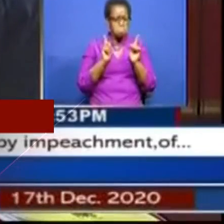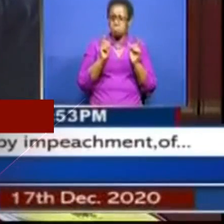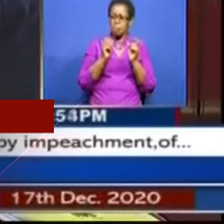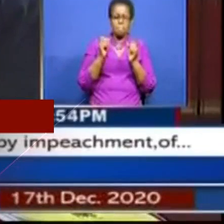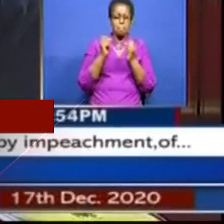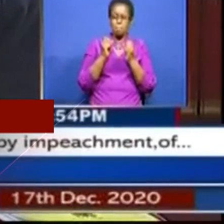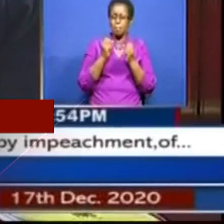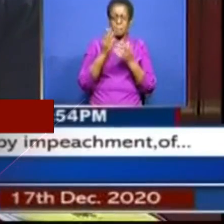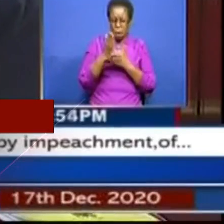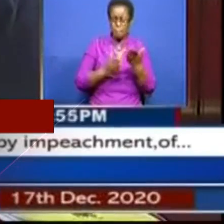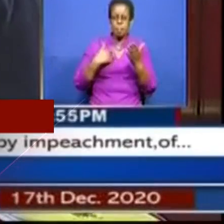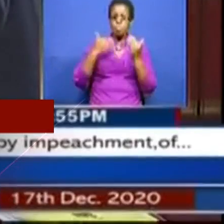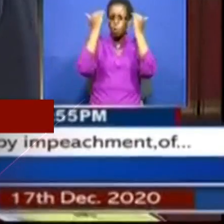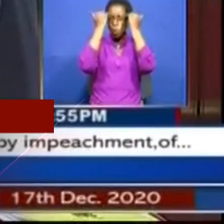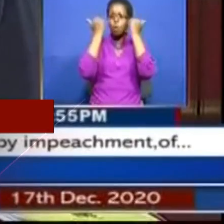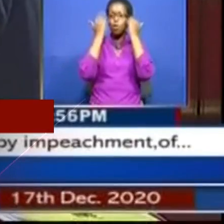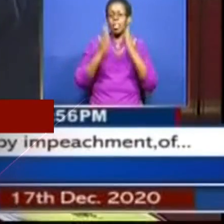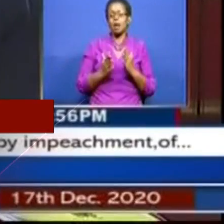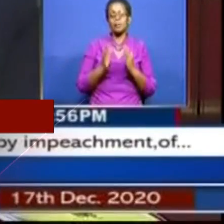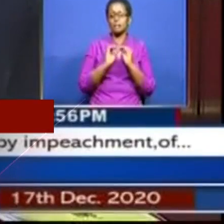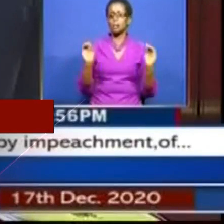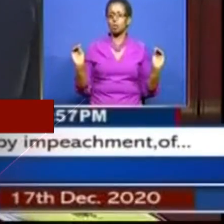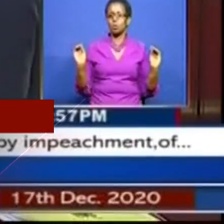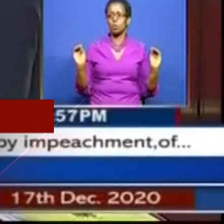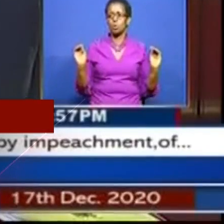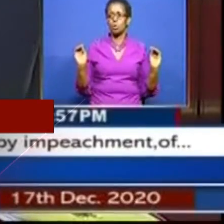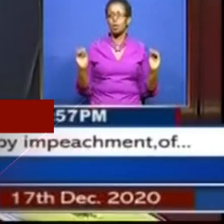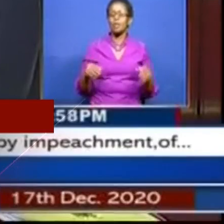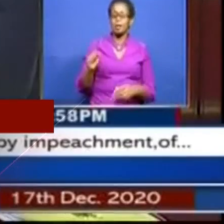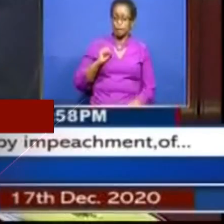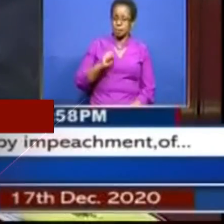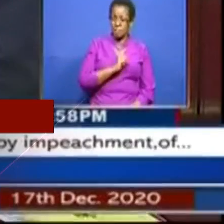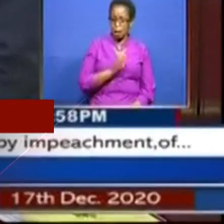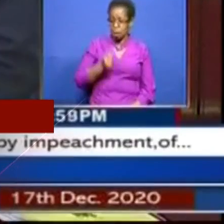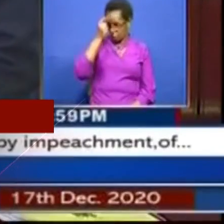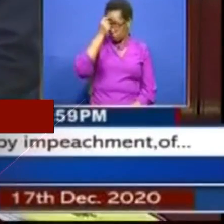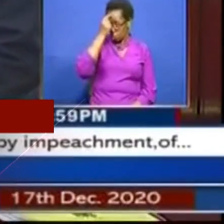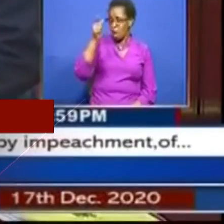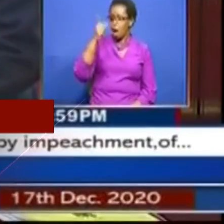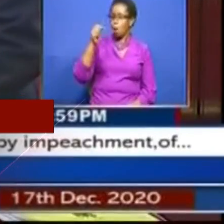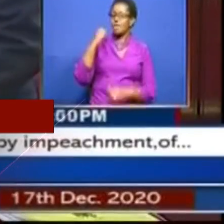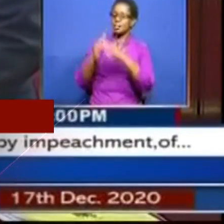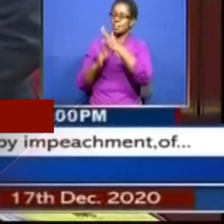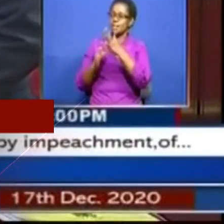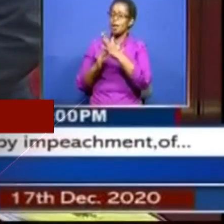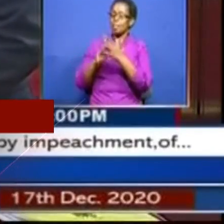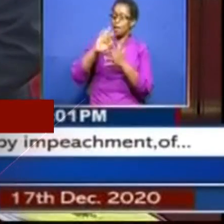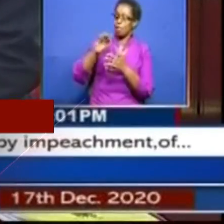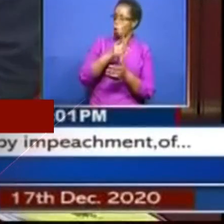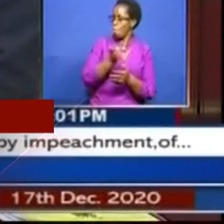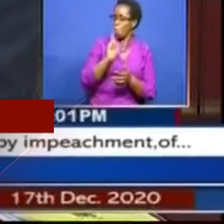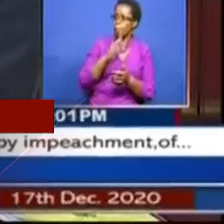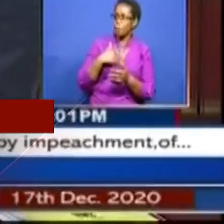hope, Madam Speaker, and with the wisdom of Senator Wetangula, who is our senior, and most likely more senior than anybody else except